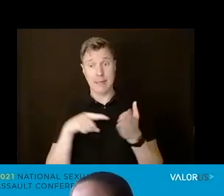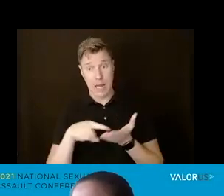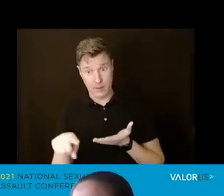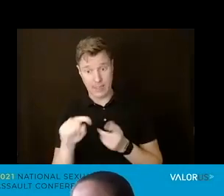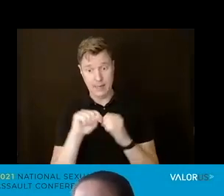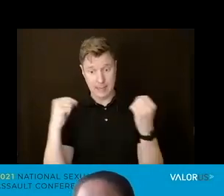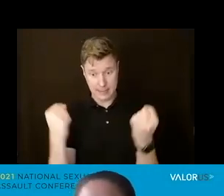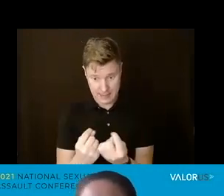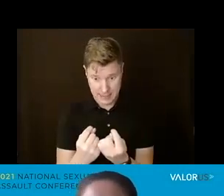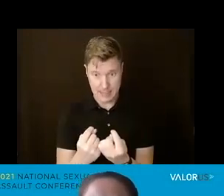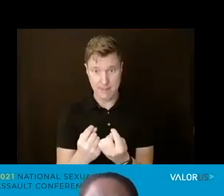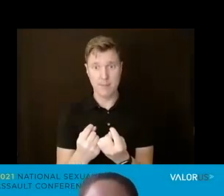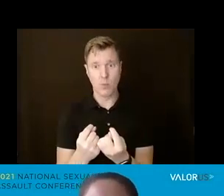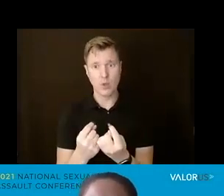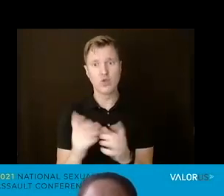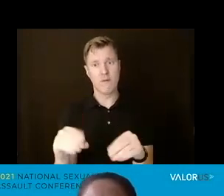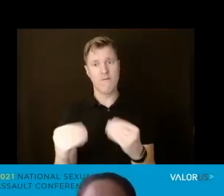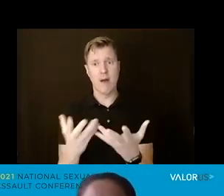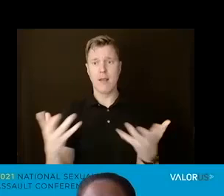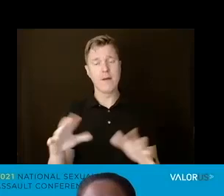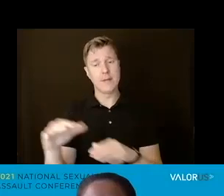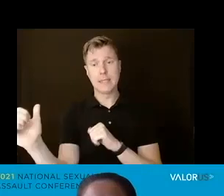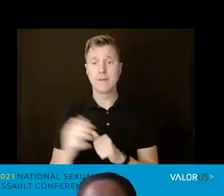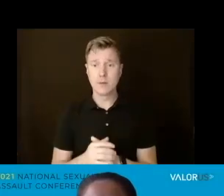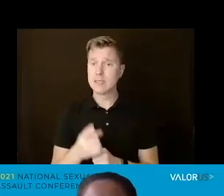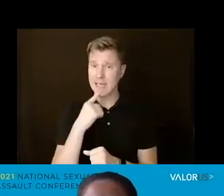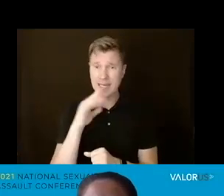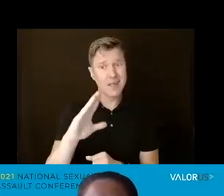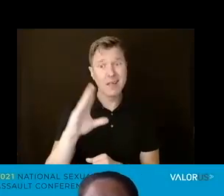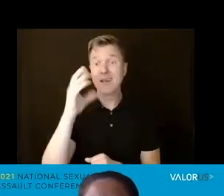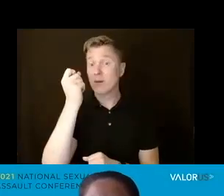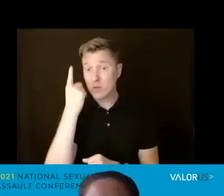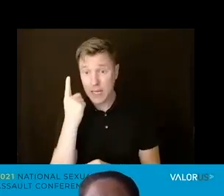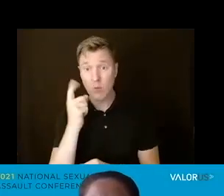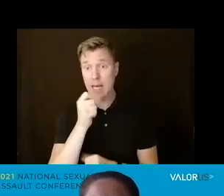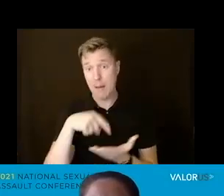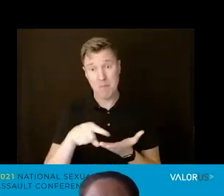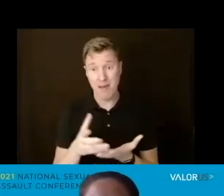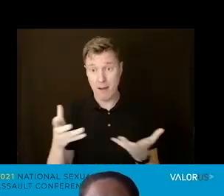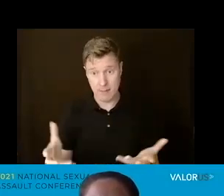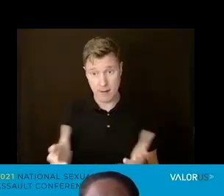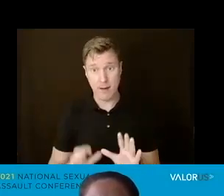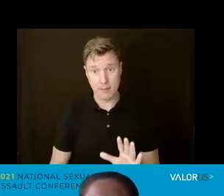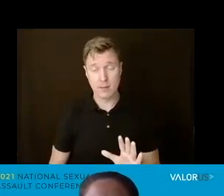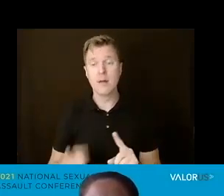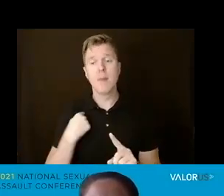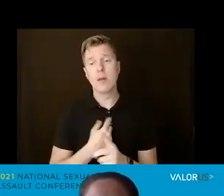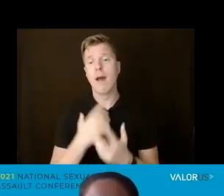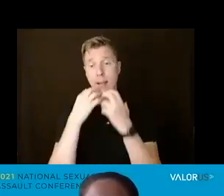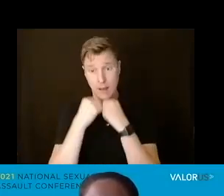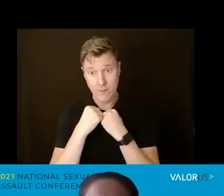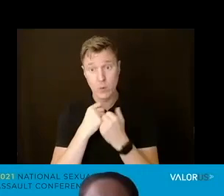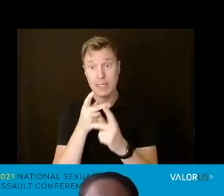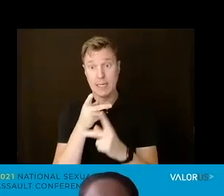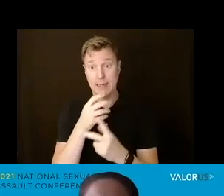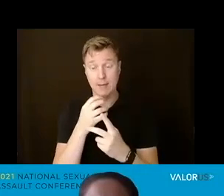provide a lot of leave, was to say, hey, we understand we're not paying a lot, but we love you and care about you, and how